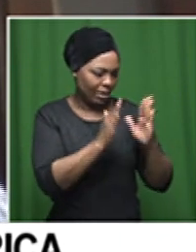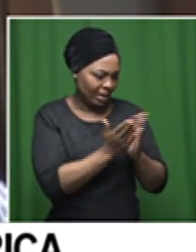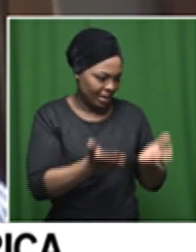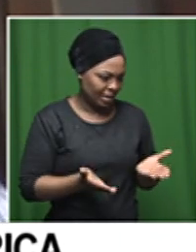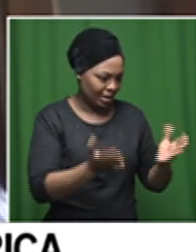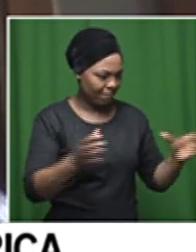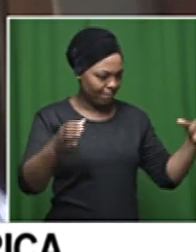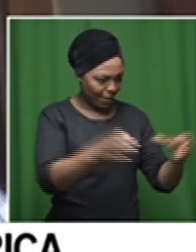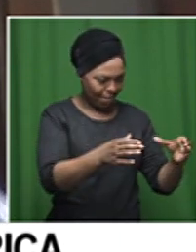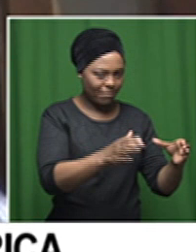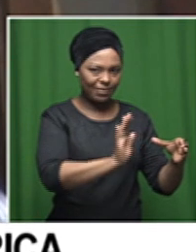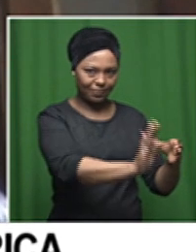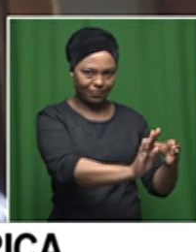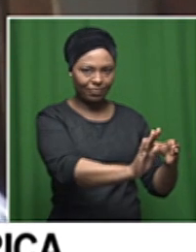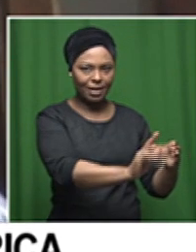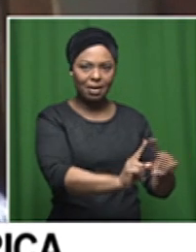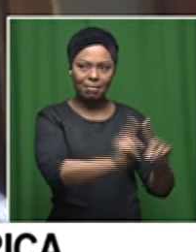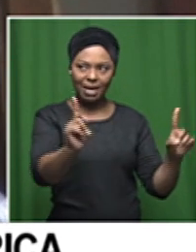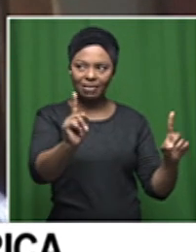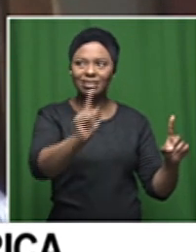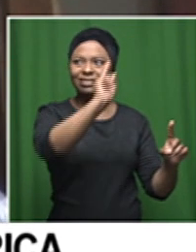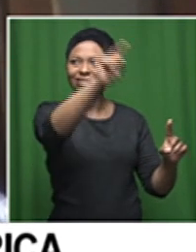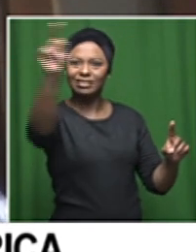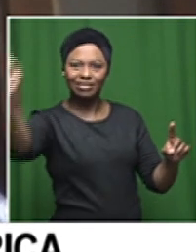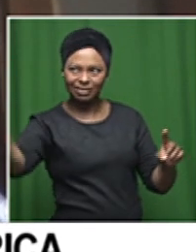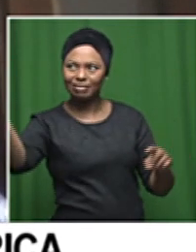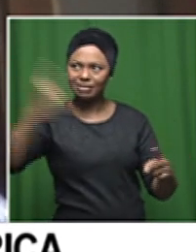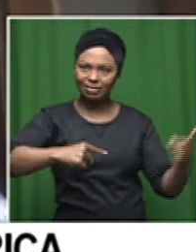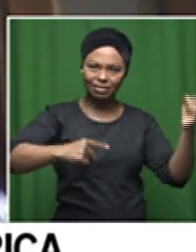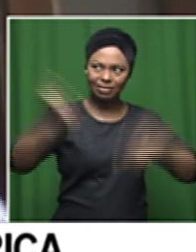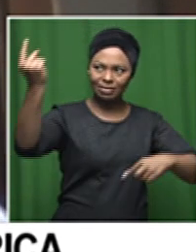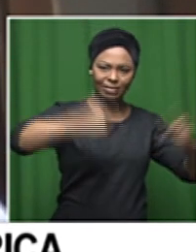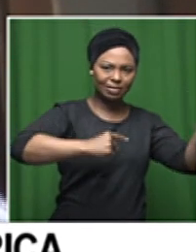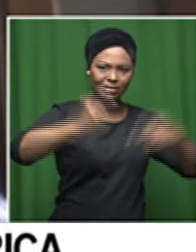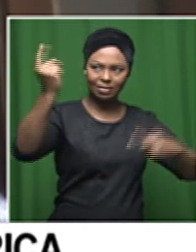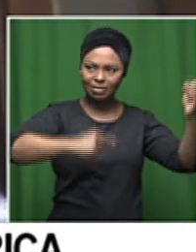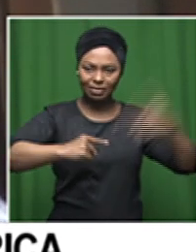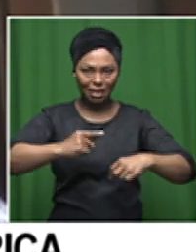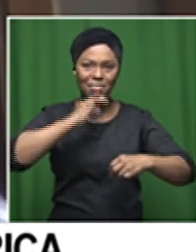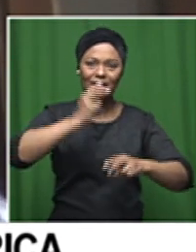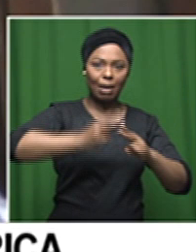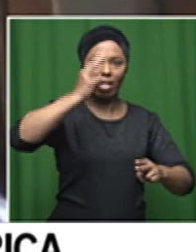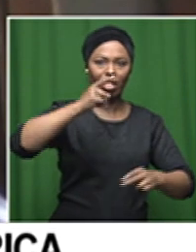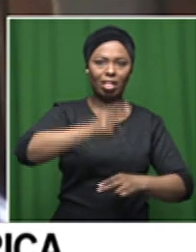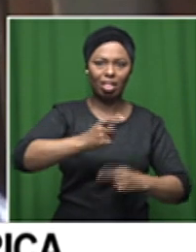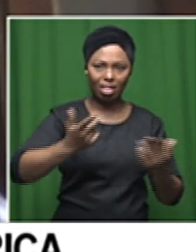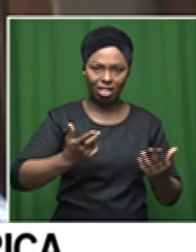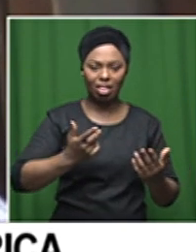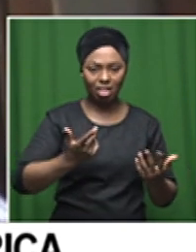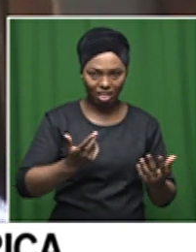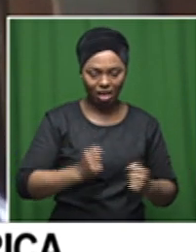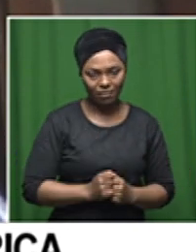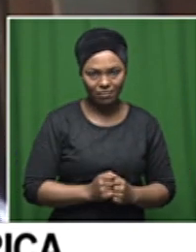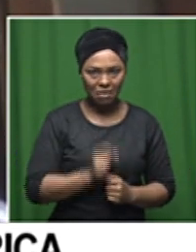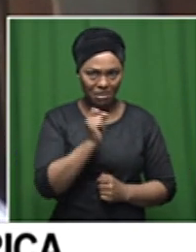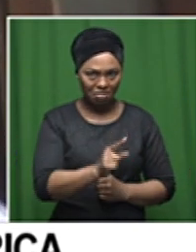of population, in most of the situations, that size has doubled up. In areas where